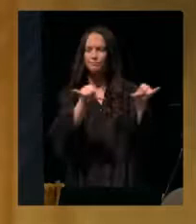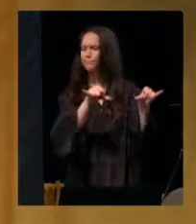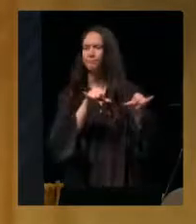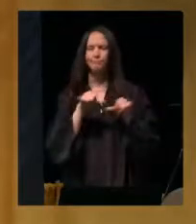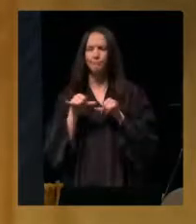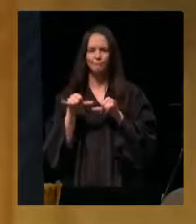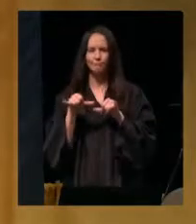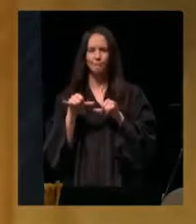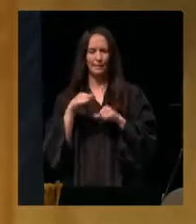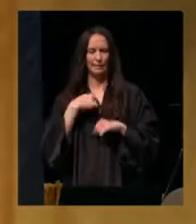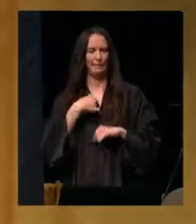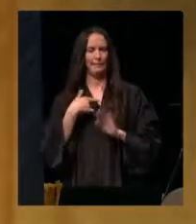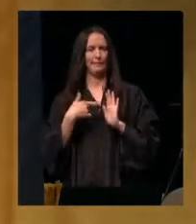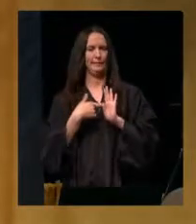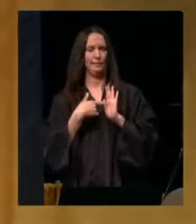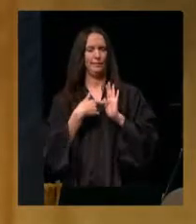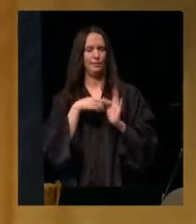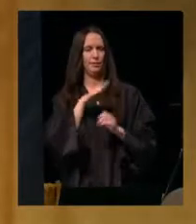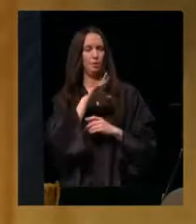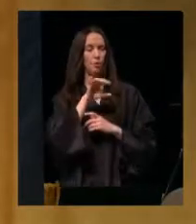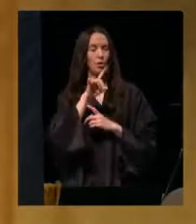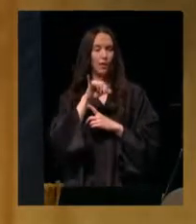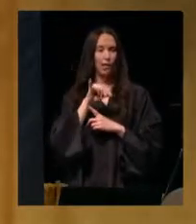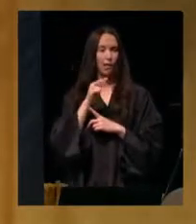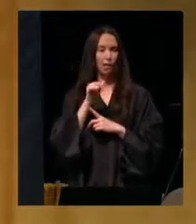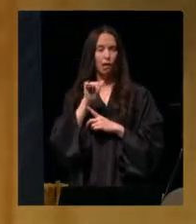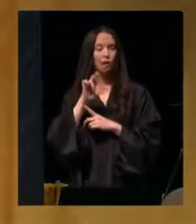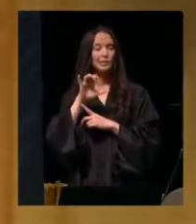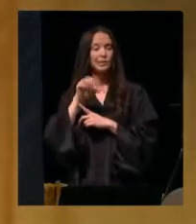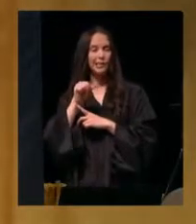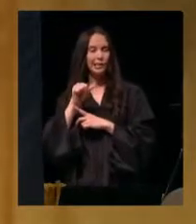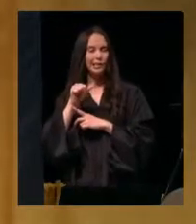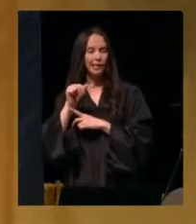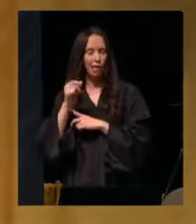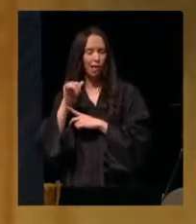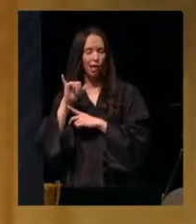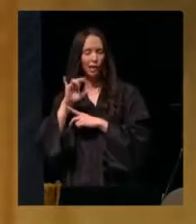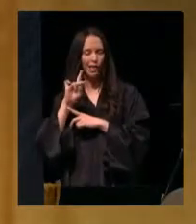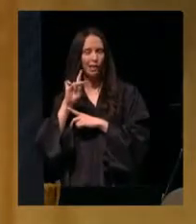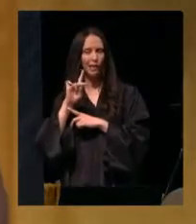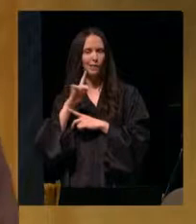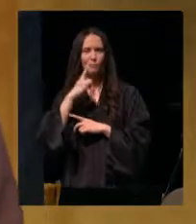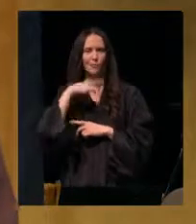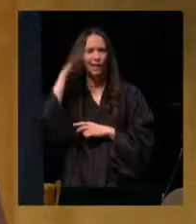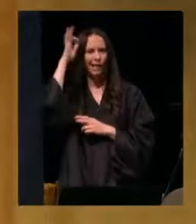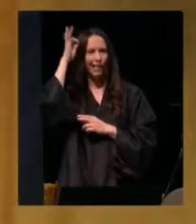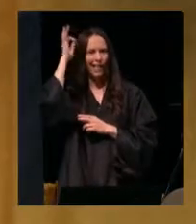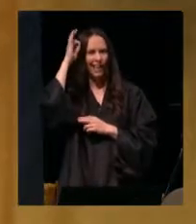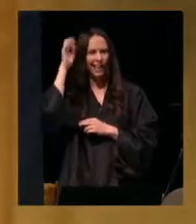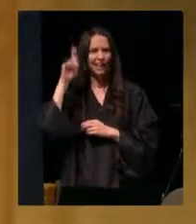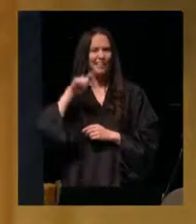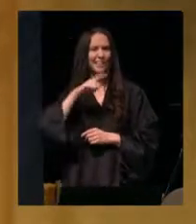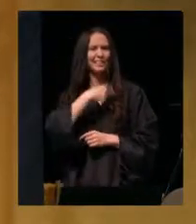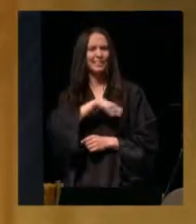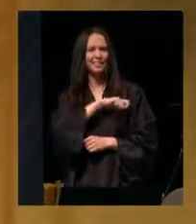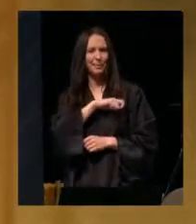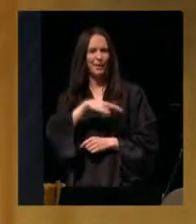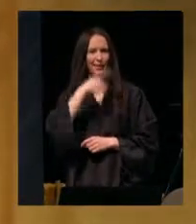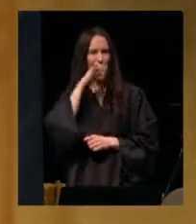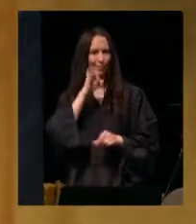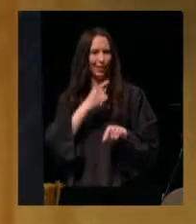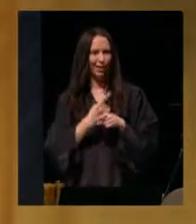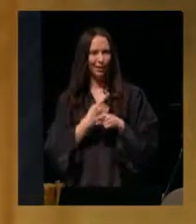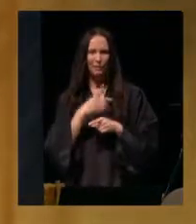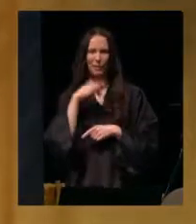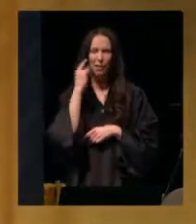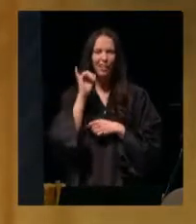example, Brody Garcia Herrick, the redheaded Hispanic kid. It does not matter how I look or where